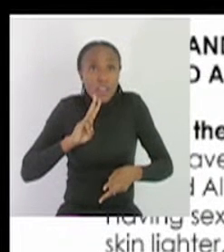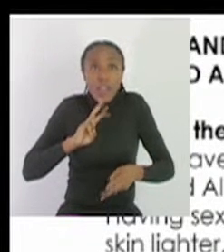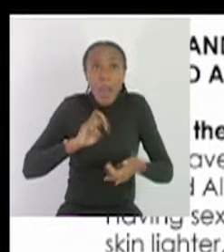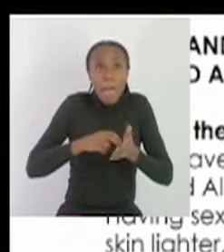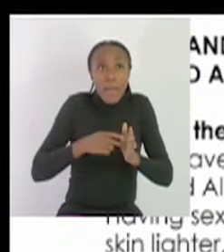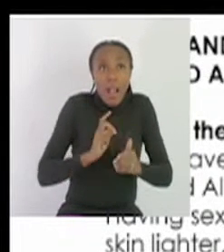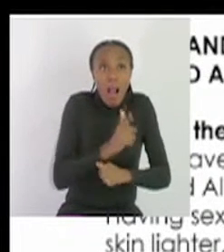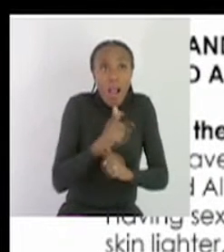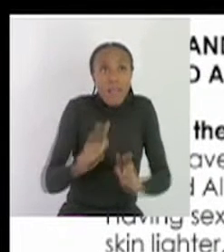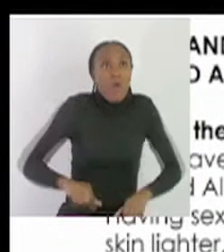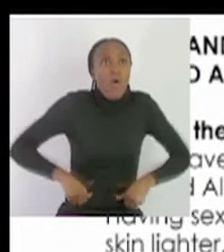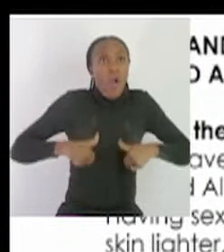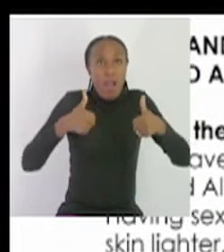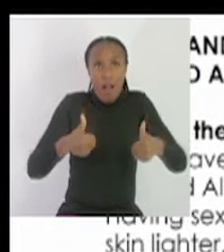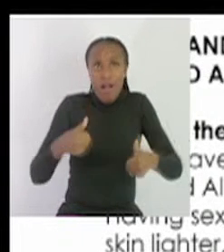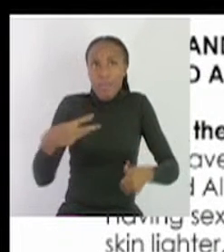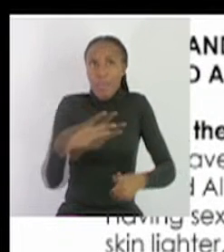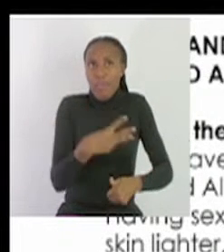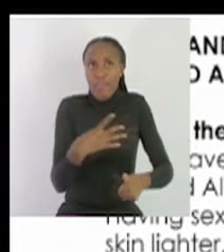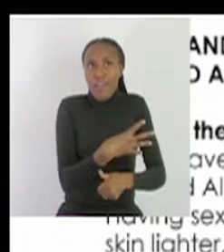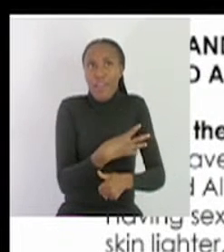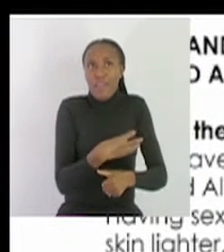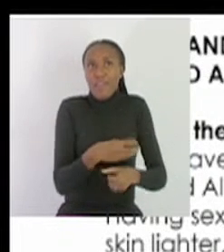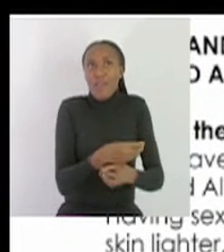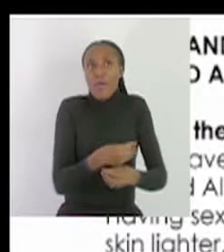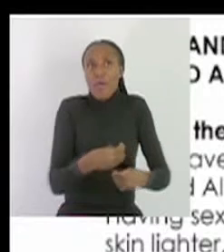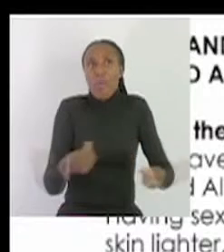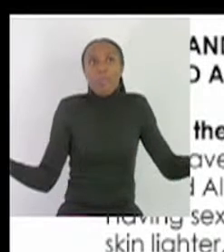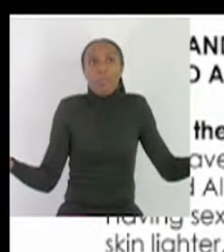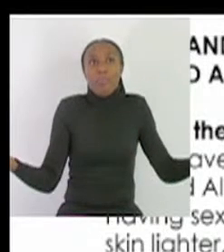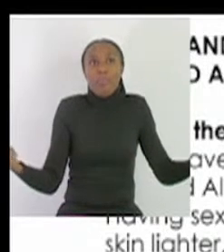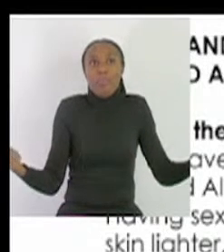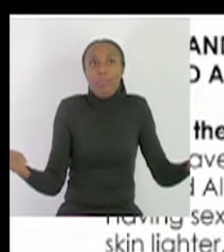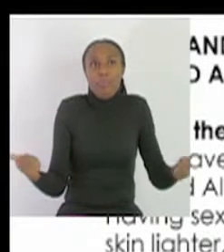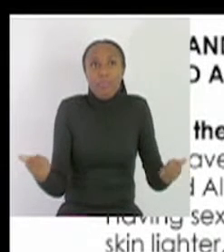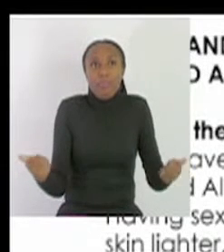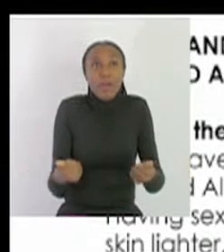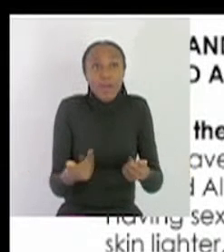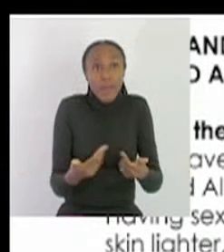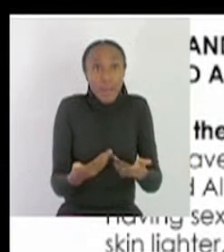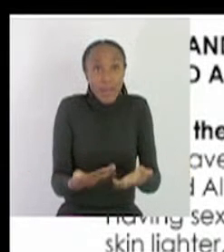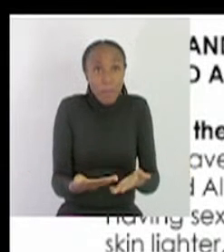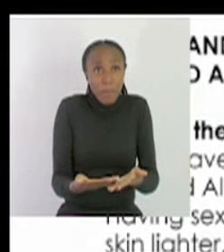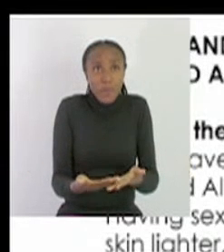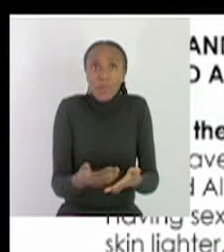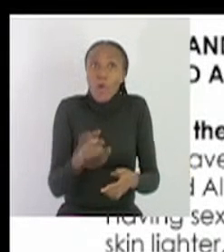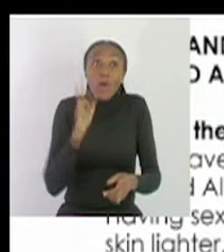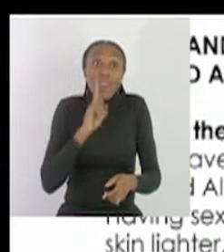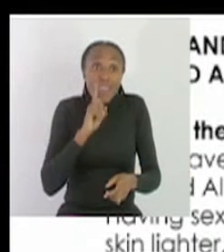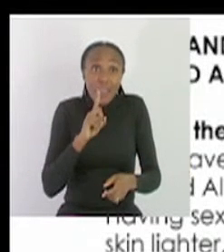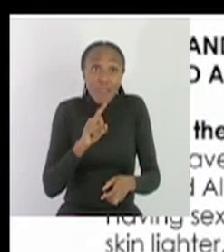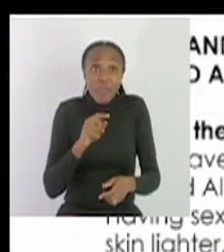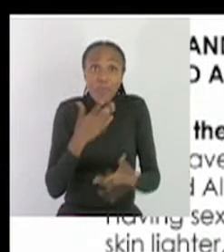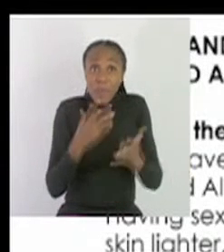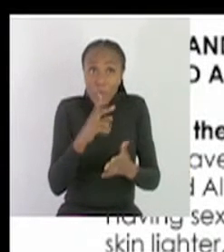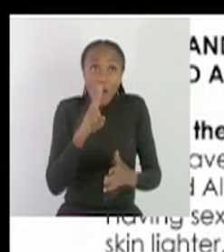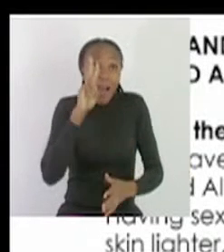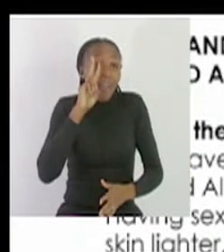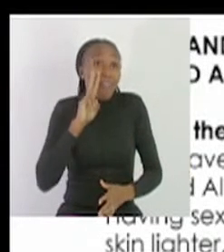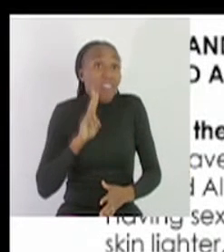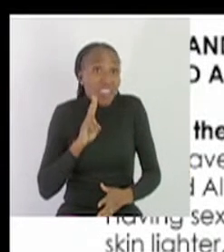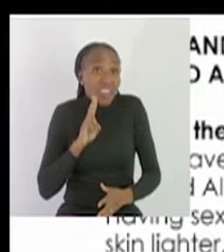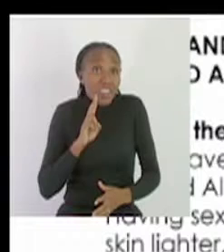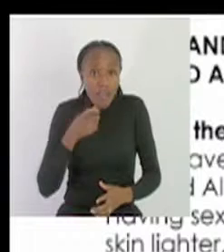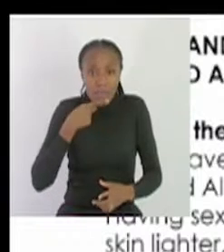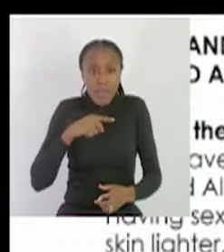So that's the first myth which is given to us. So if someone happened to come to you as a virgin, And then